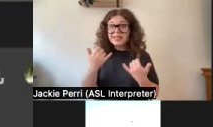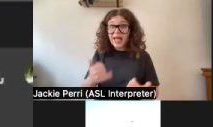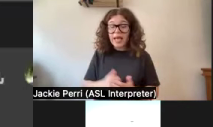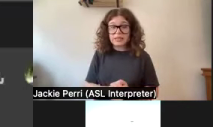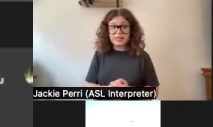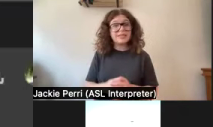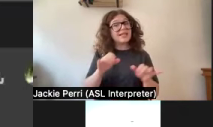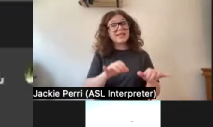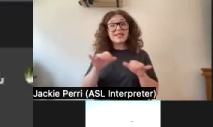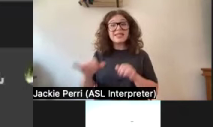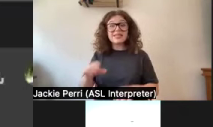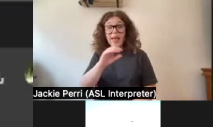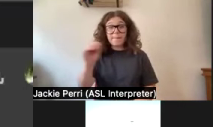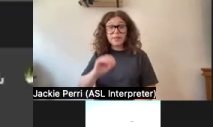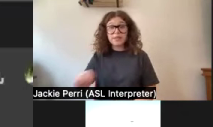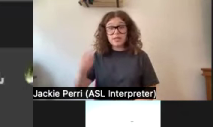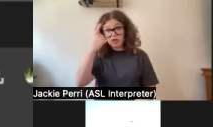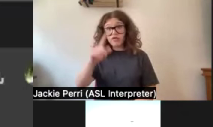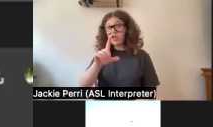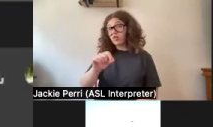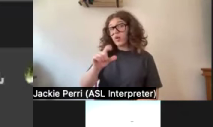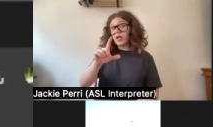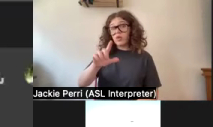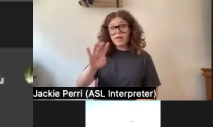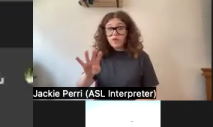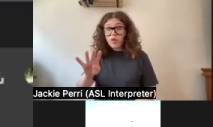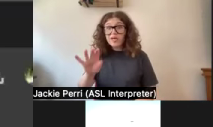percentage essentially for 2024.